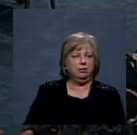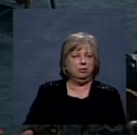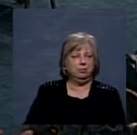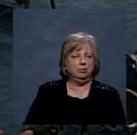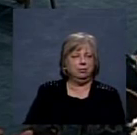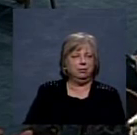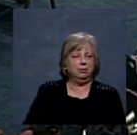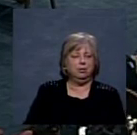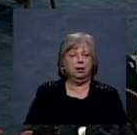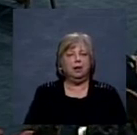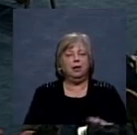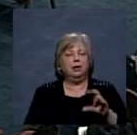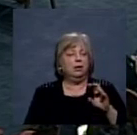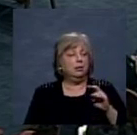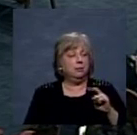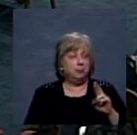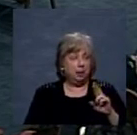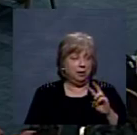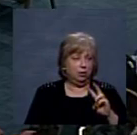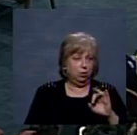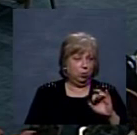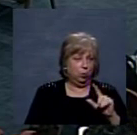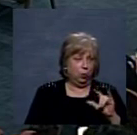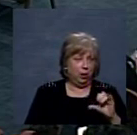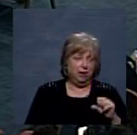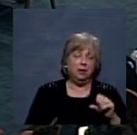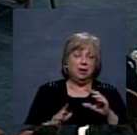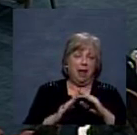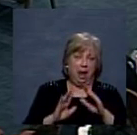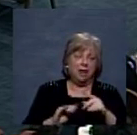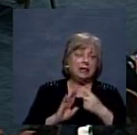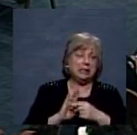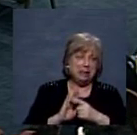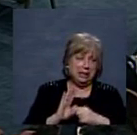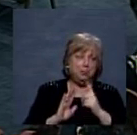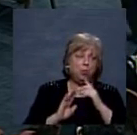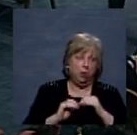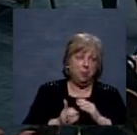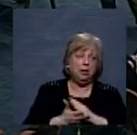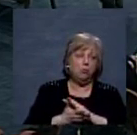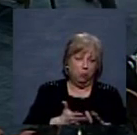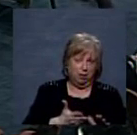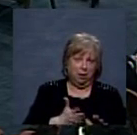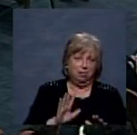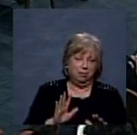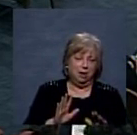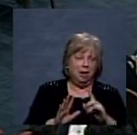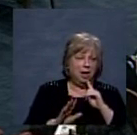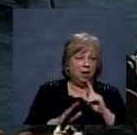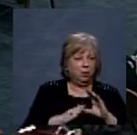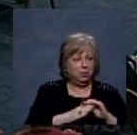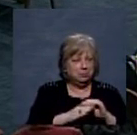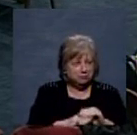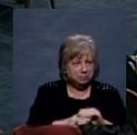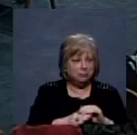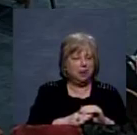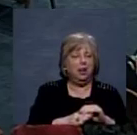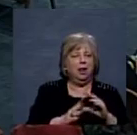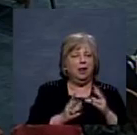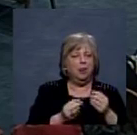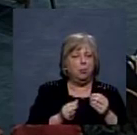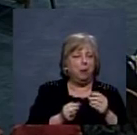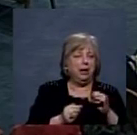So, Mr. Willis, the house has been condemned and it's going to be torn down. We'll put a lien on the property if you don't tear it